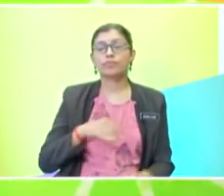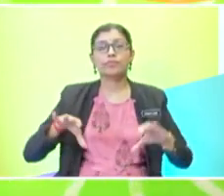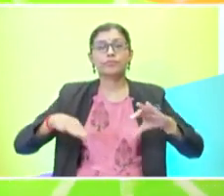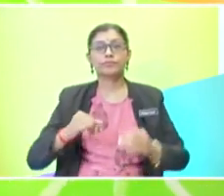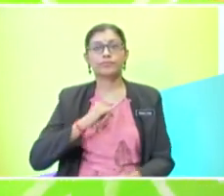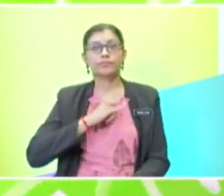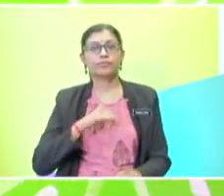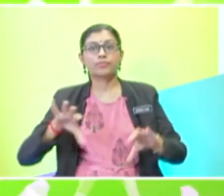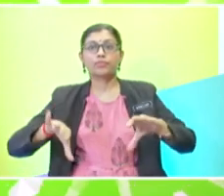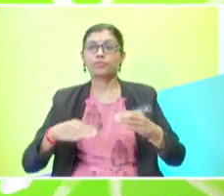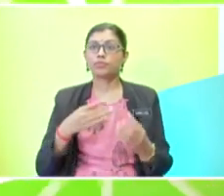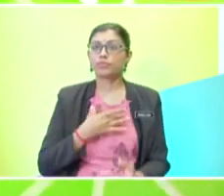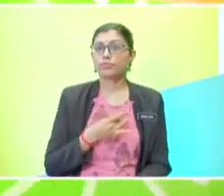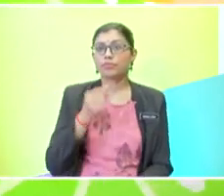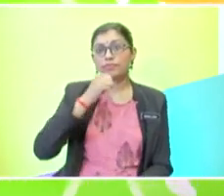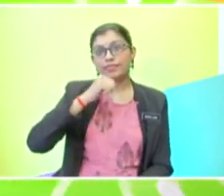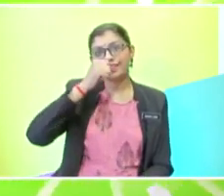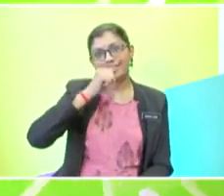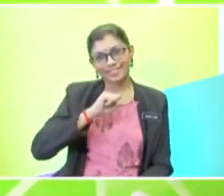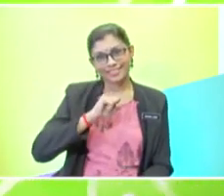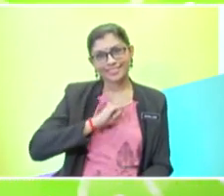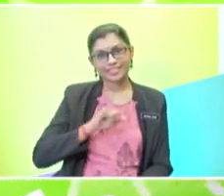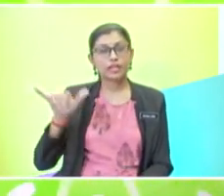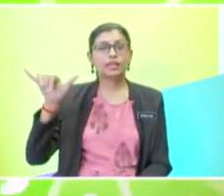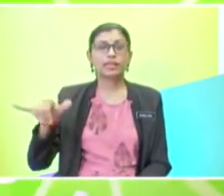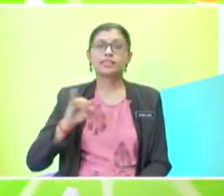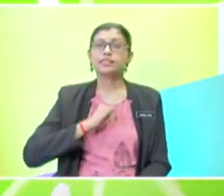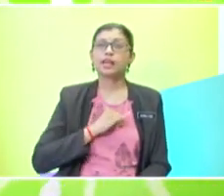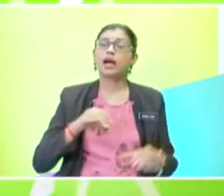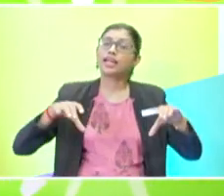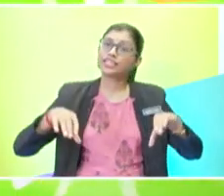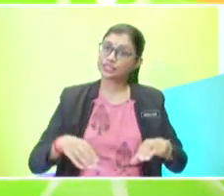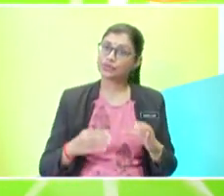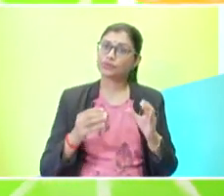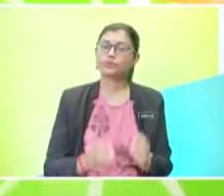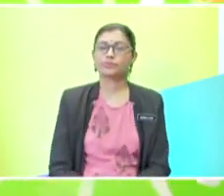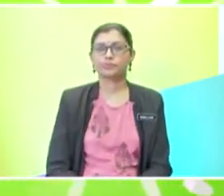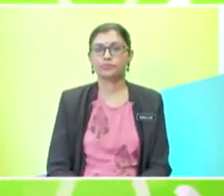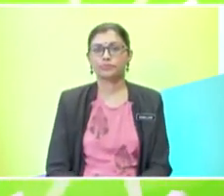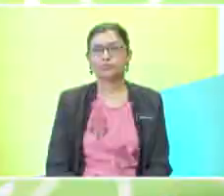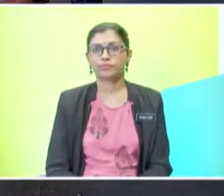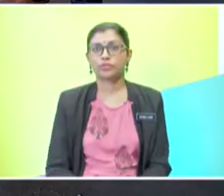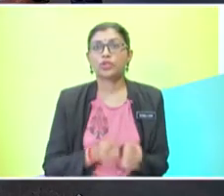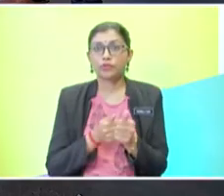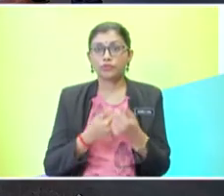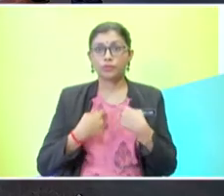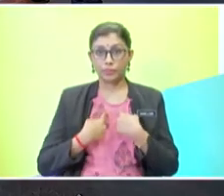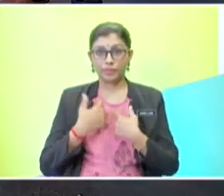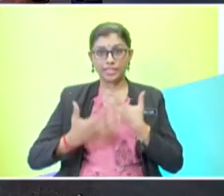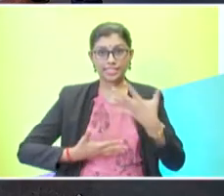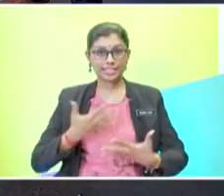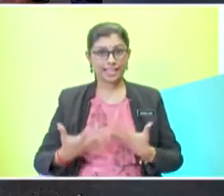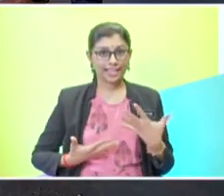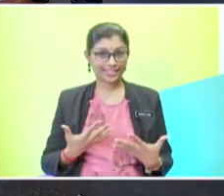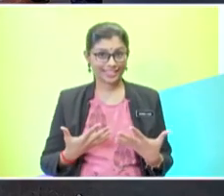I do like ice cream. Yes I do. Yes, I do. Wow. Okay. That is